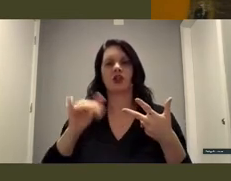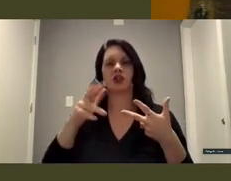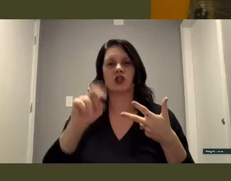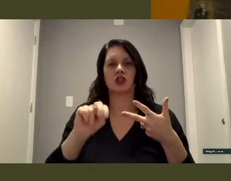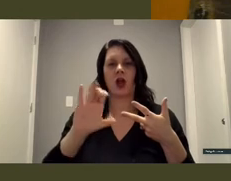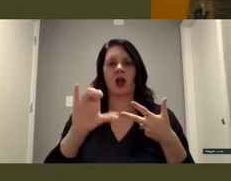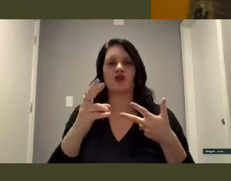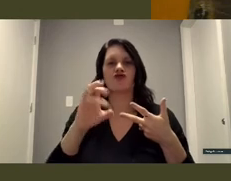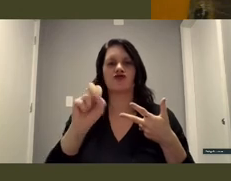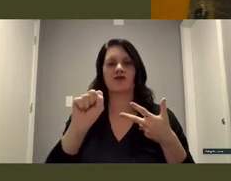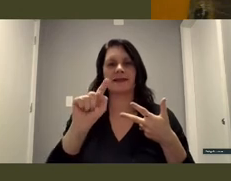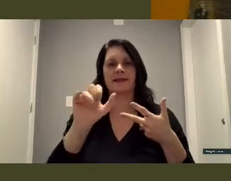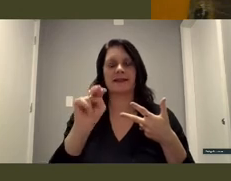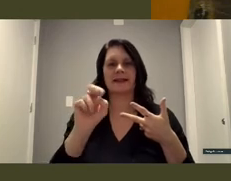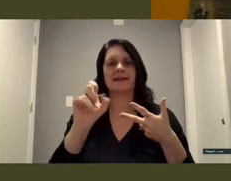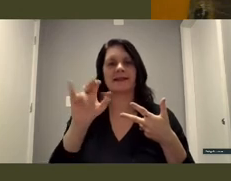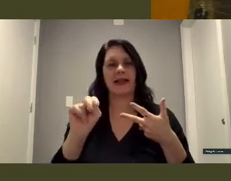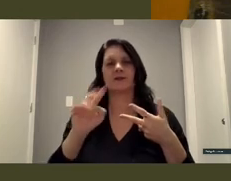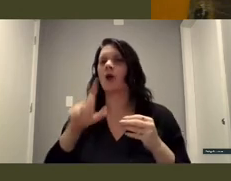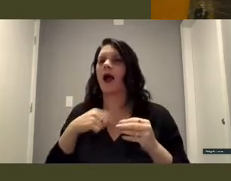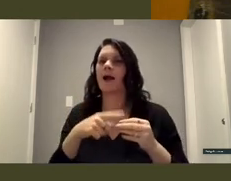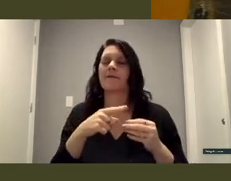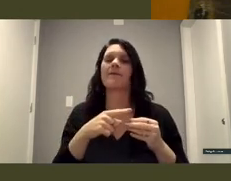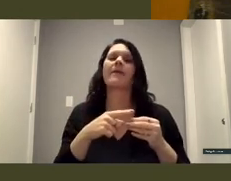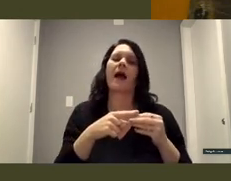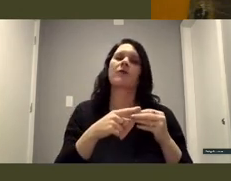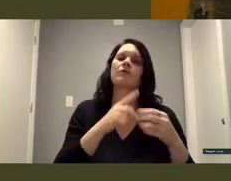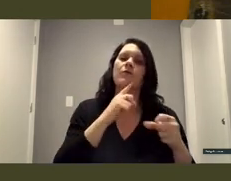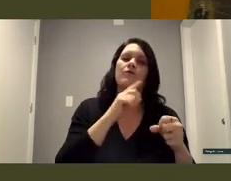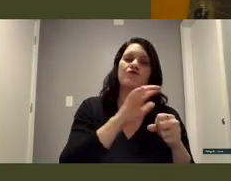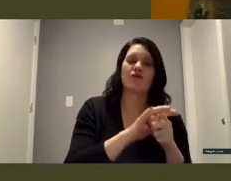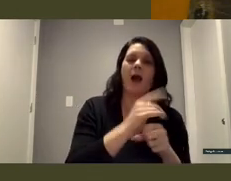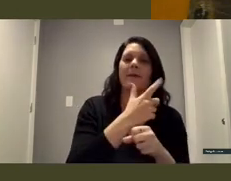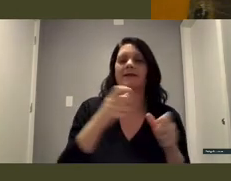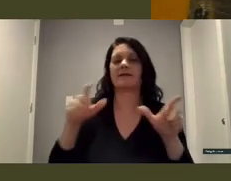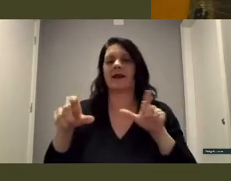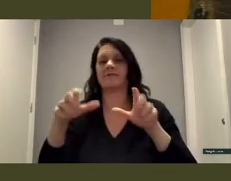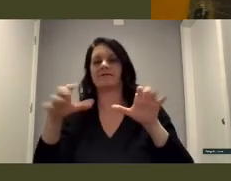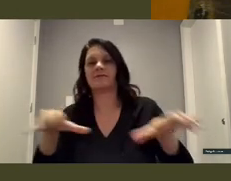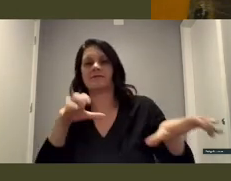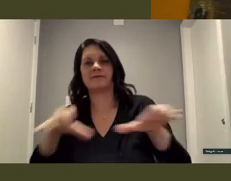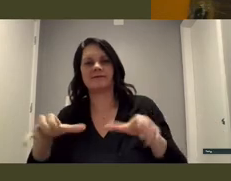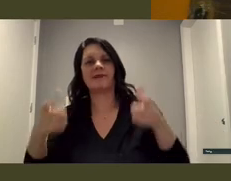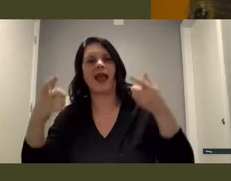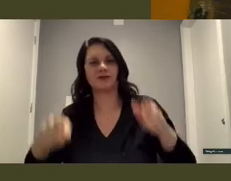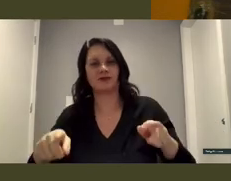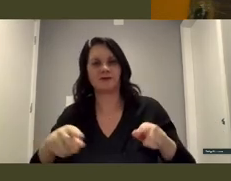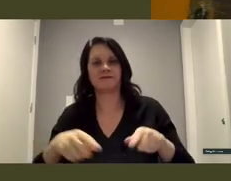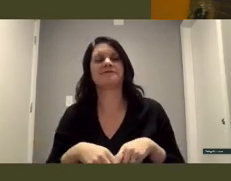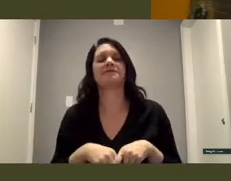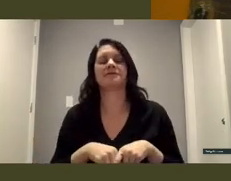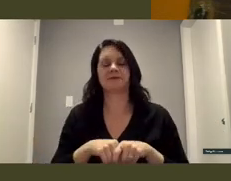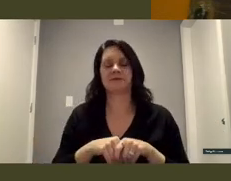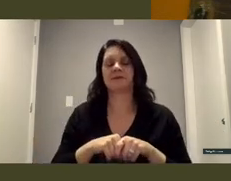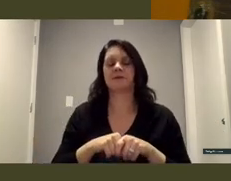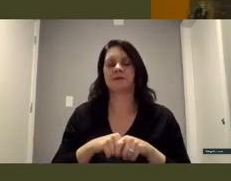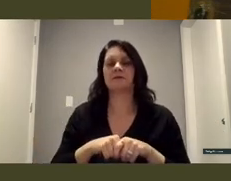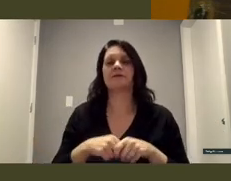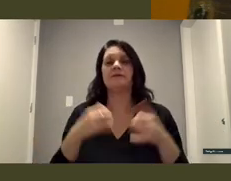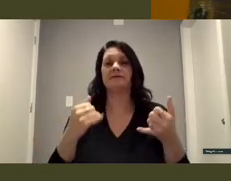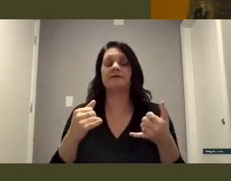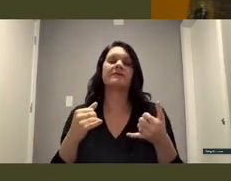the gap between our promised emission cuts and what we're actually delivering. And so we didn't give you much time to